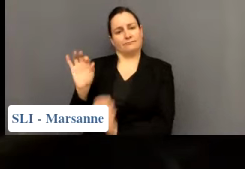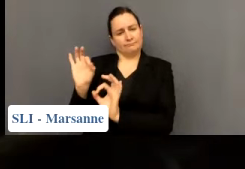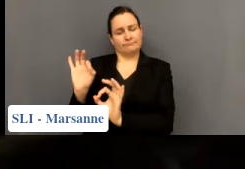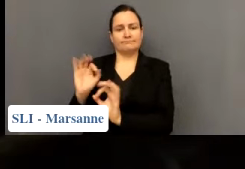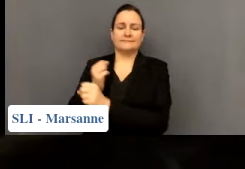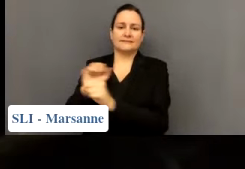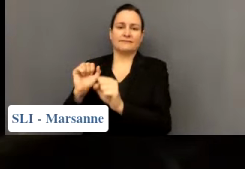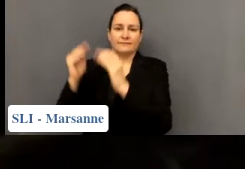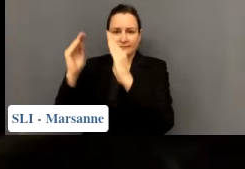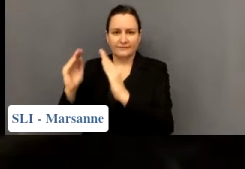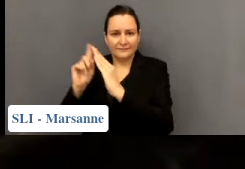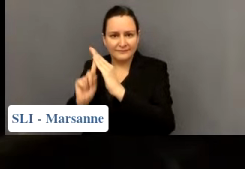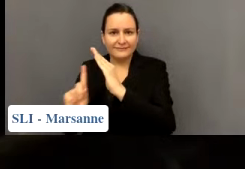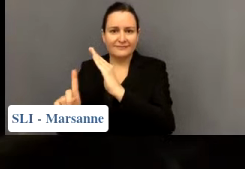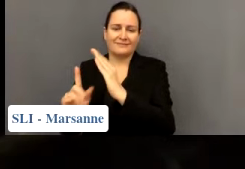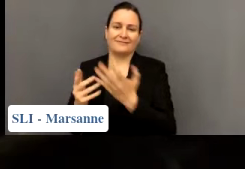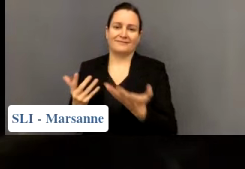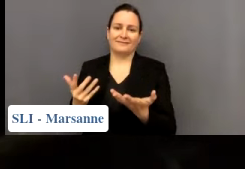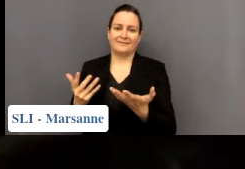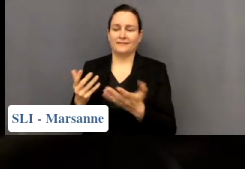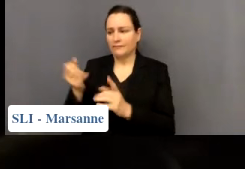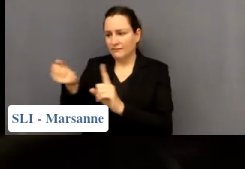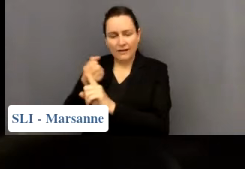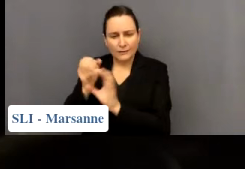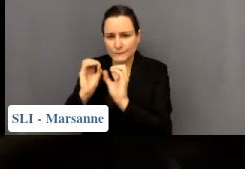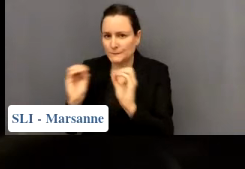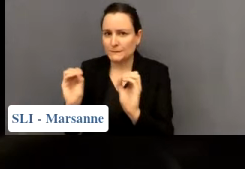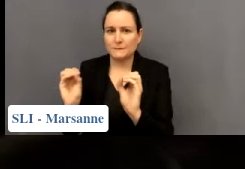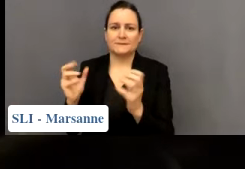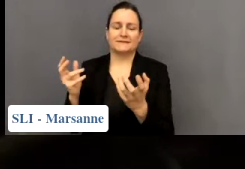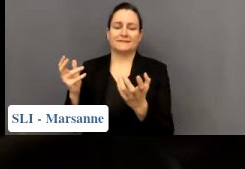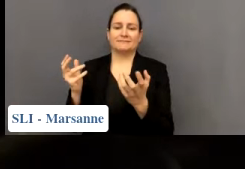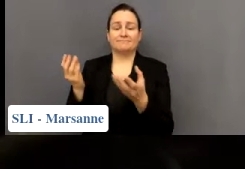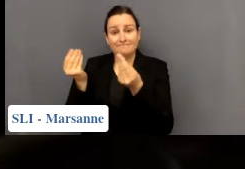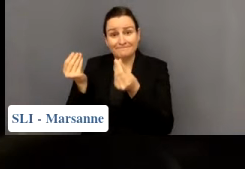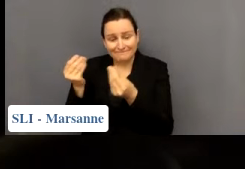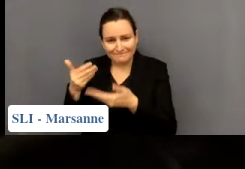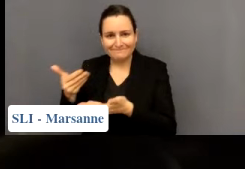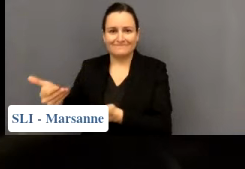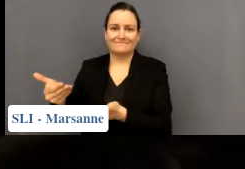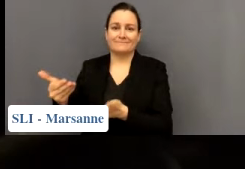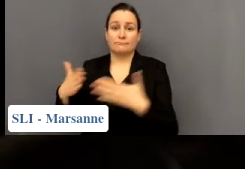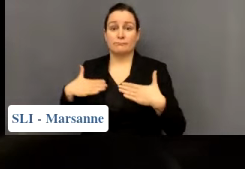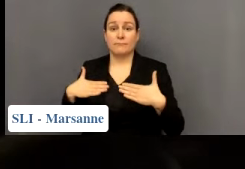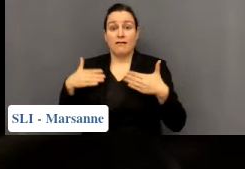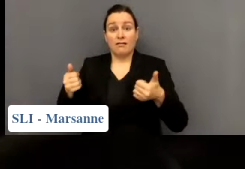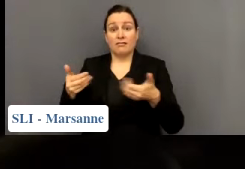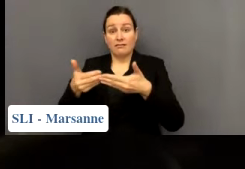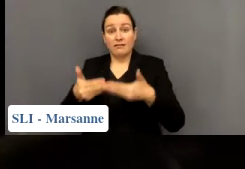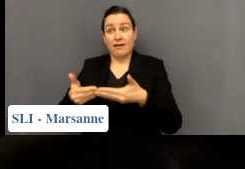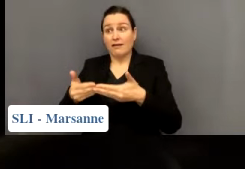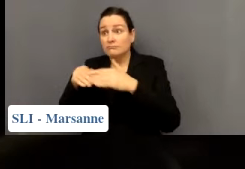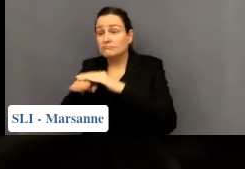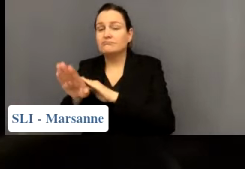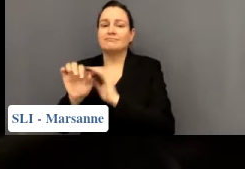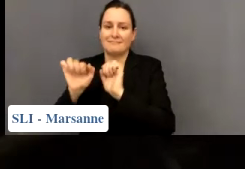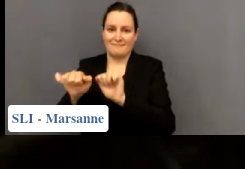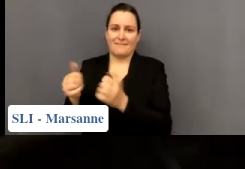violence. Ensuring that, for example, healthcare, including mental health care, is accessible and affordable is key.